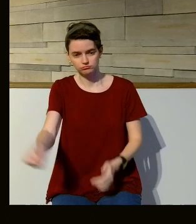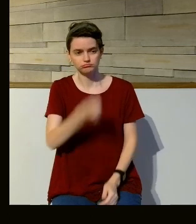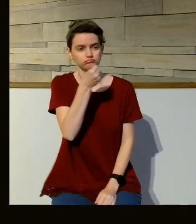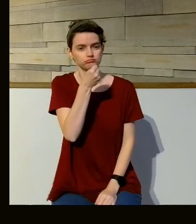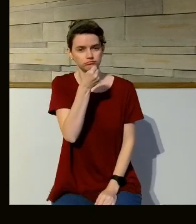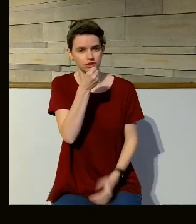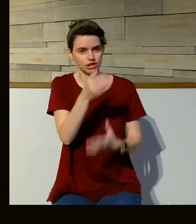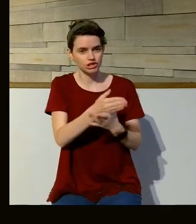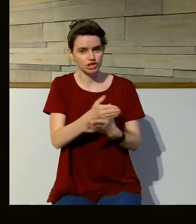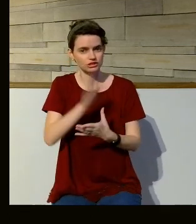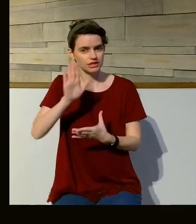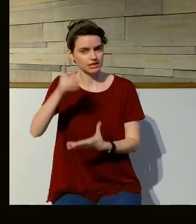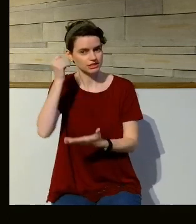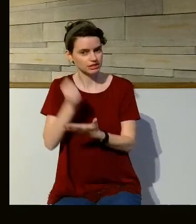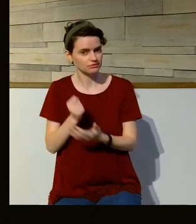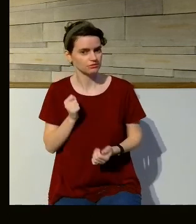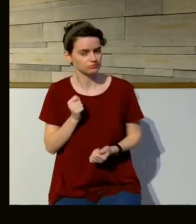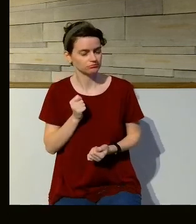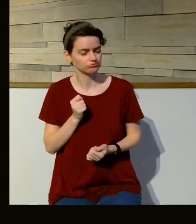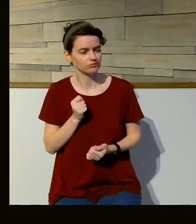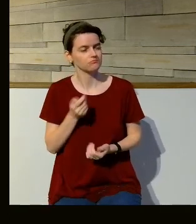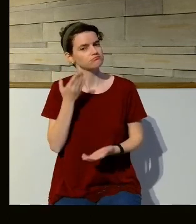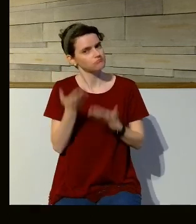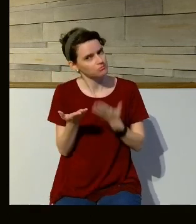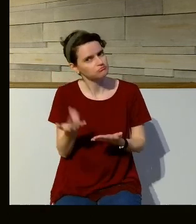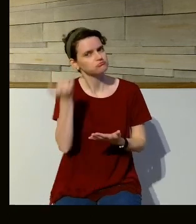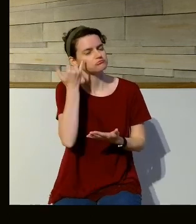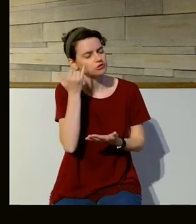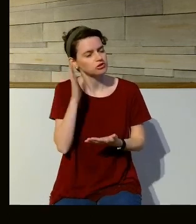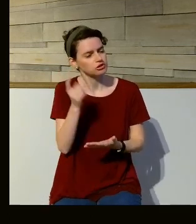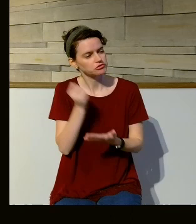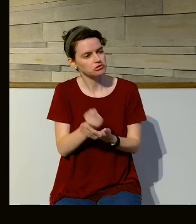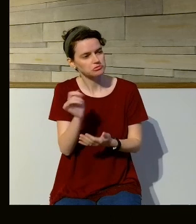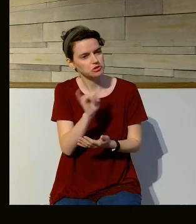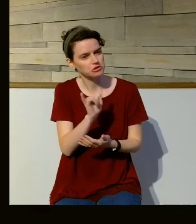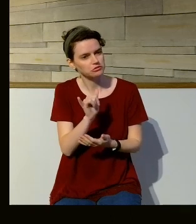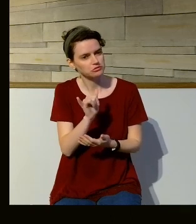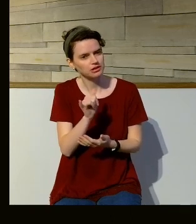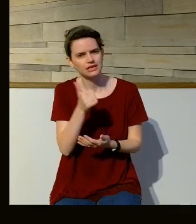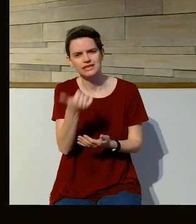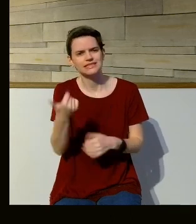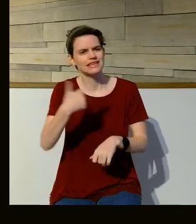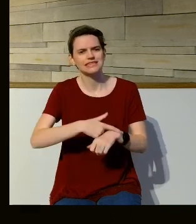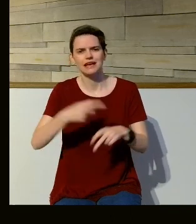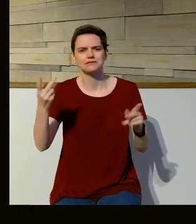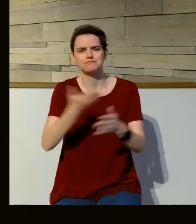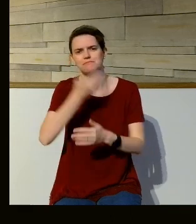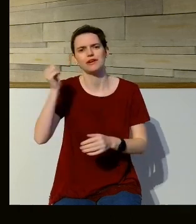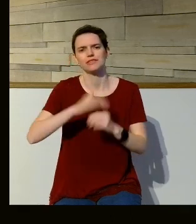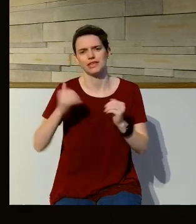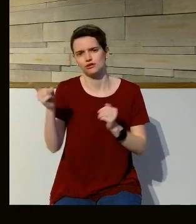microphone, and he shares his testimony. And let's suppose, for the sake of argument, that his testimony is like, I don't know, 10 times better than your testimony,